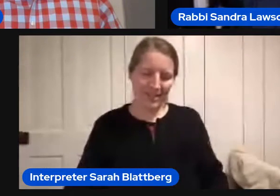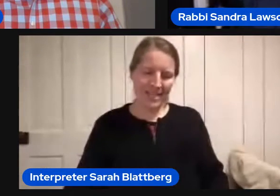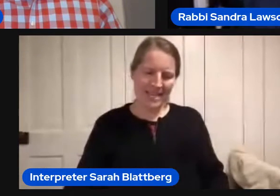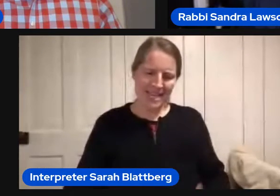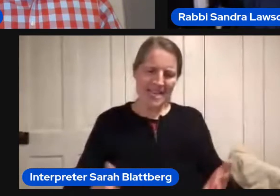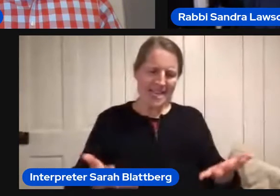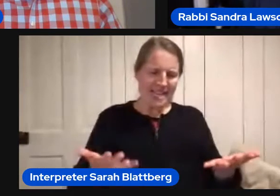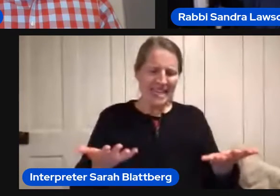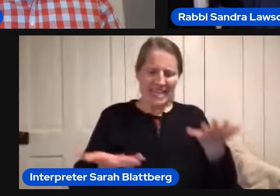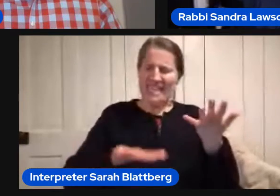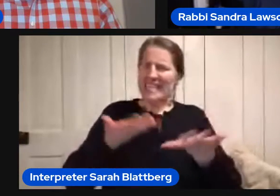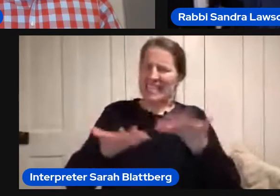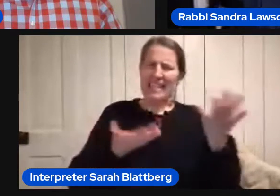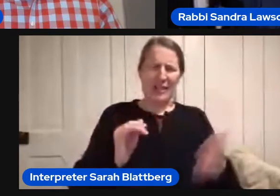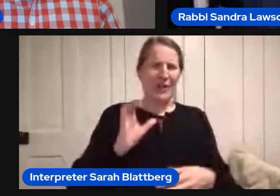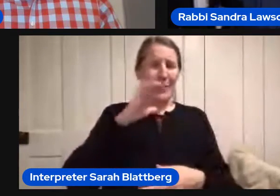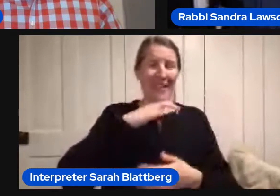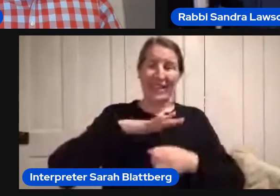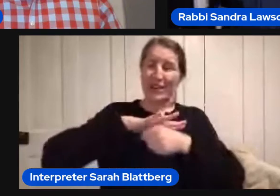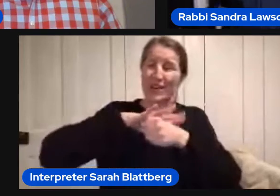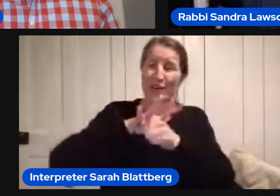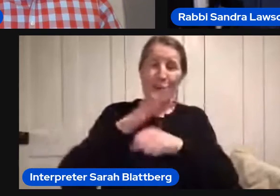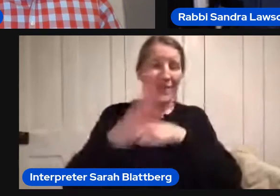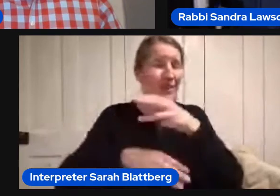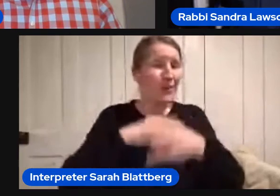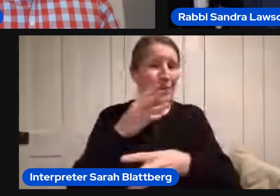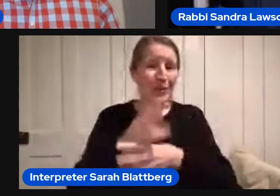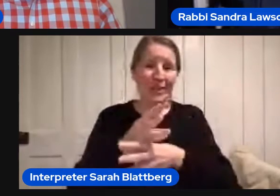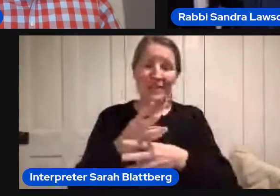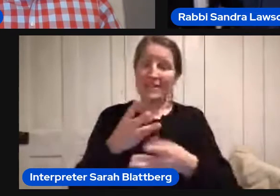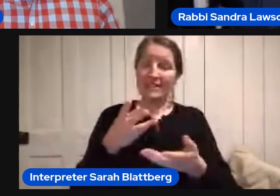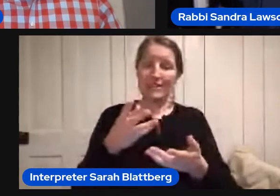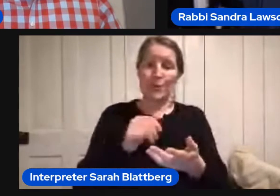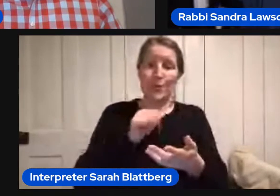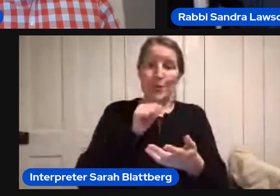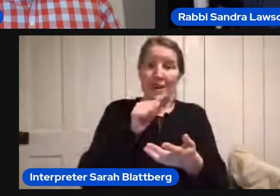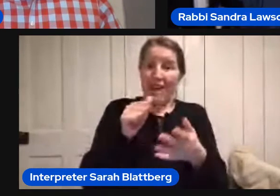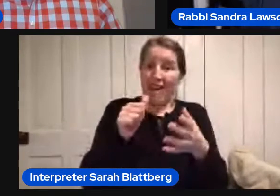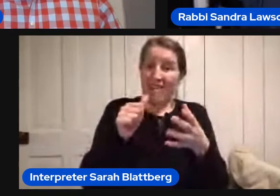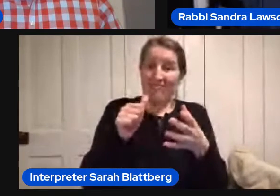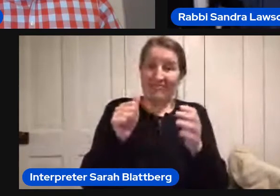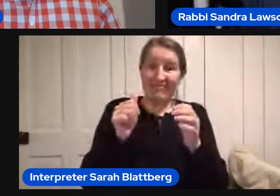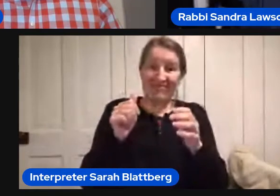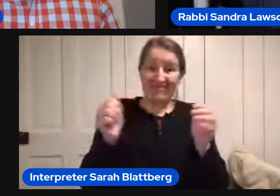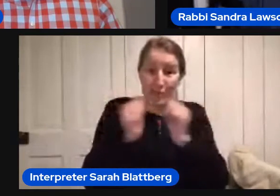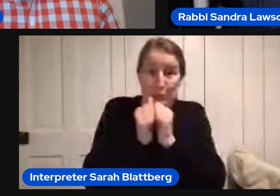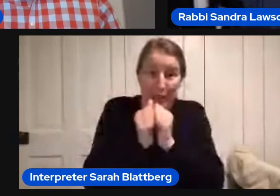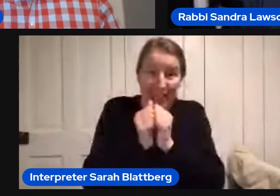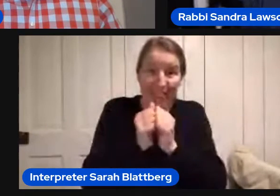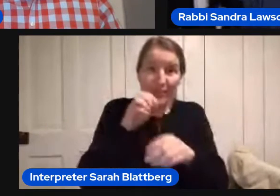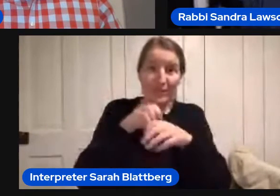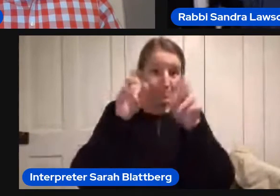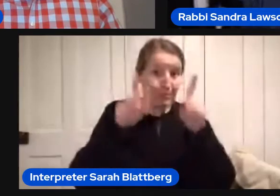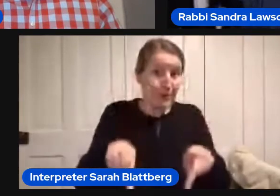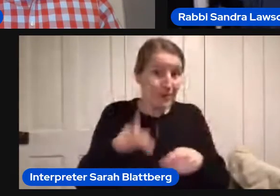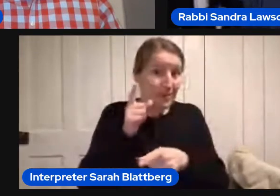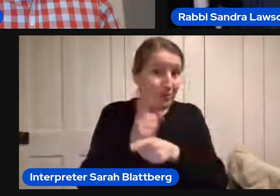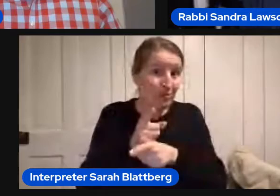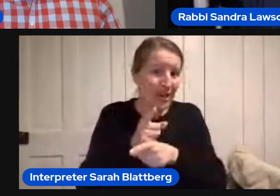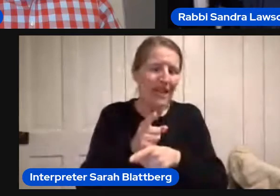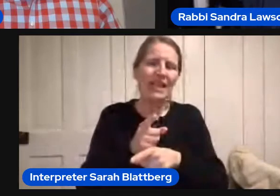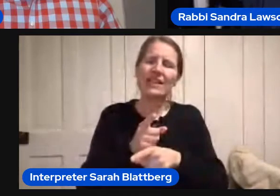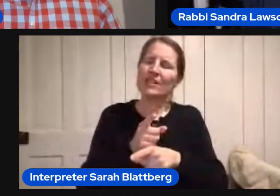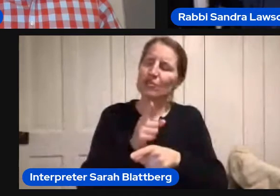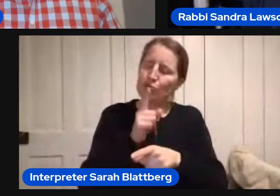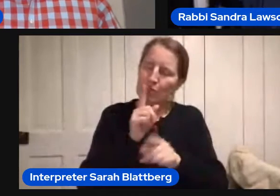of COVID world where we can't be together in person, I find it